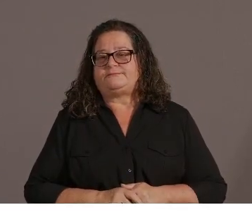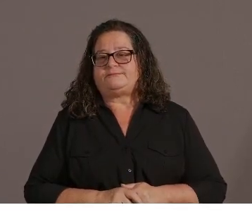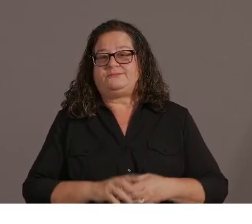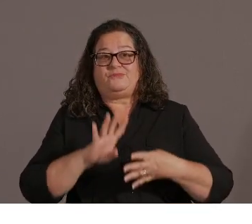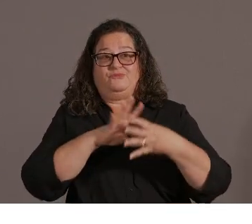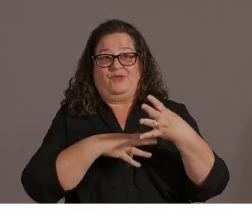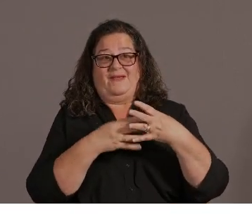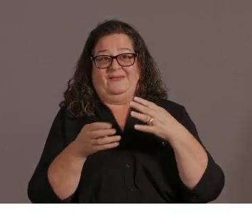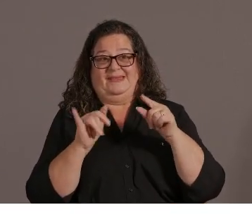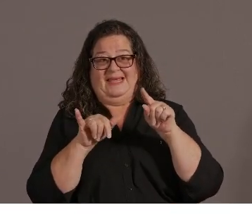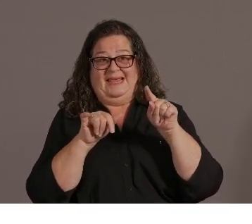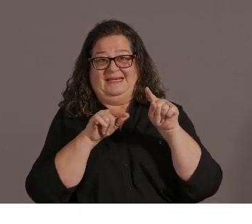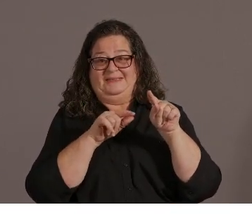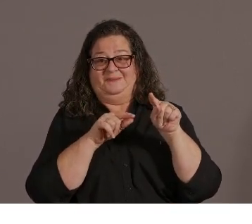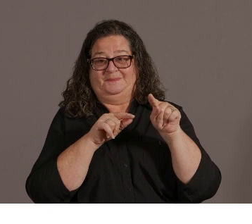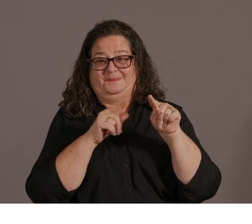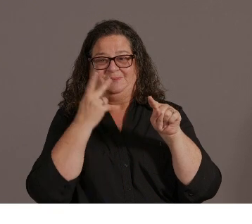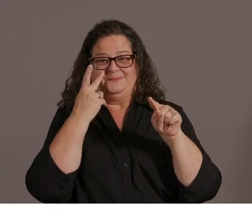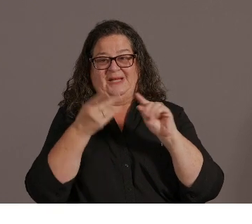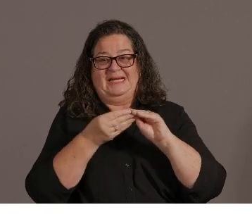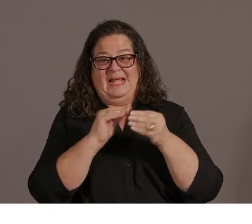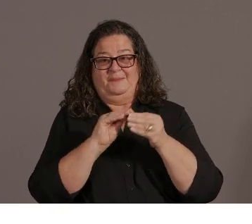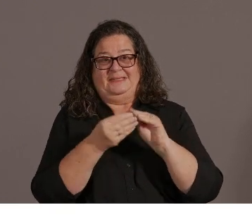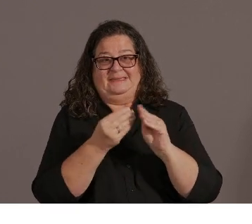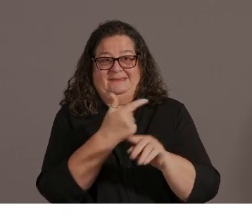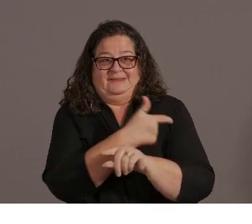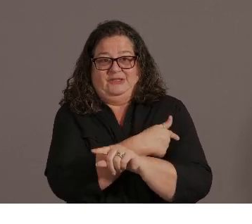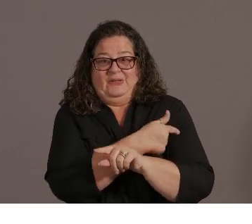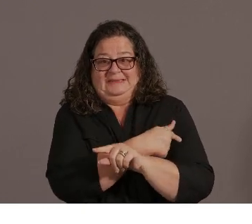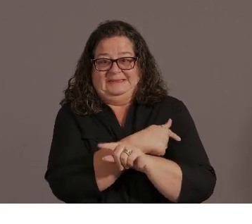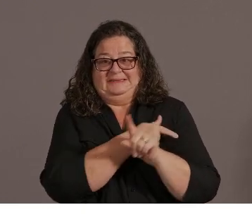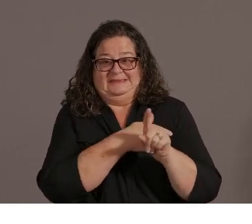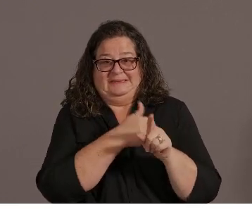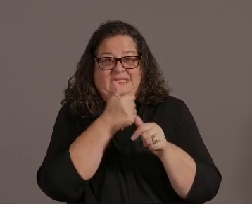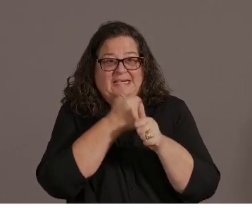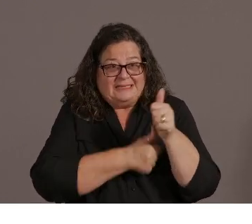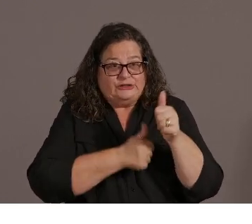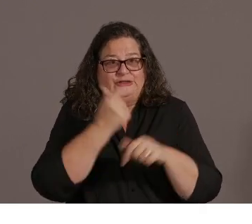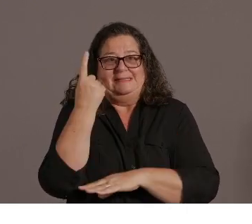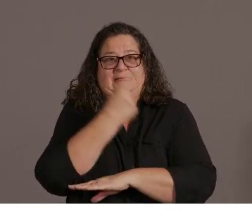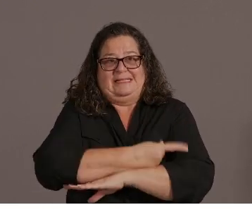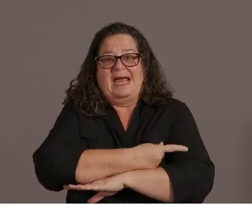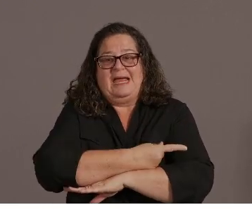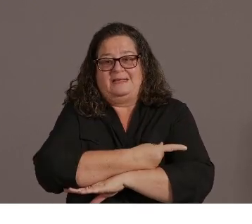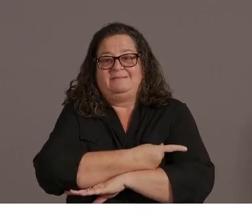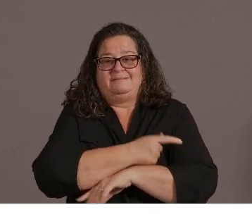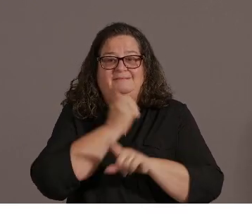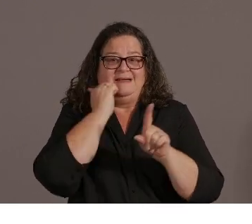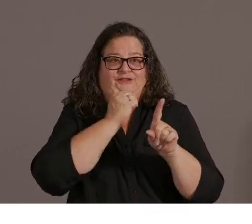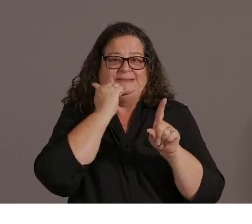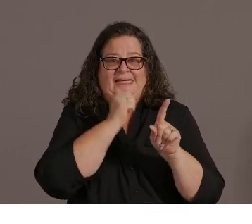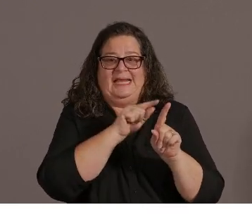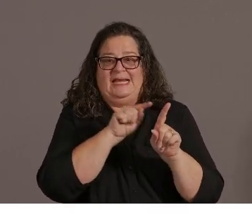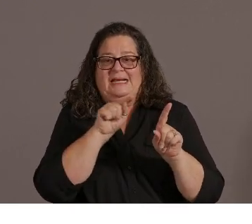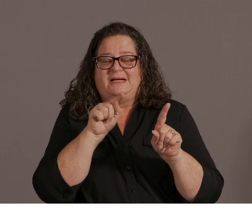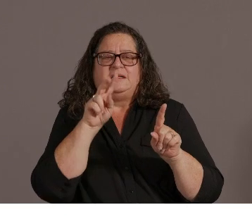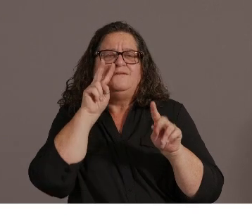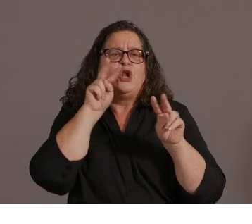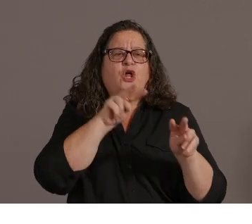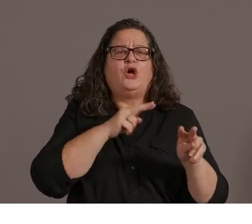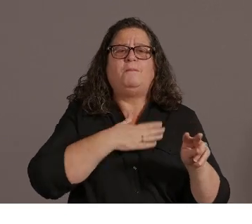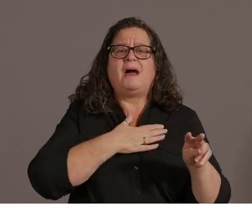slide shows the number of doses administered per day. It is filterable by county, so if you're interested in seeing